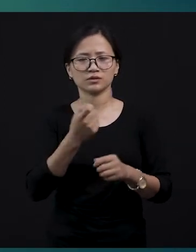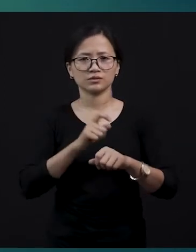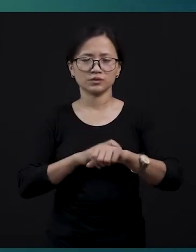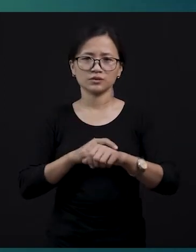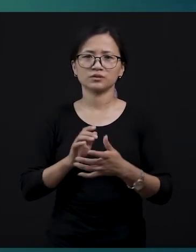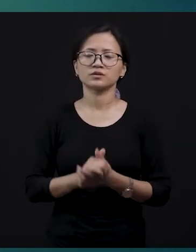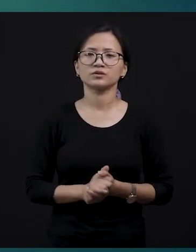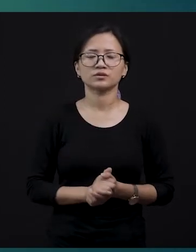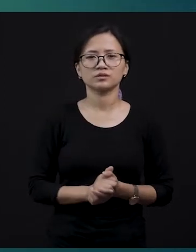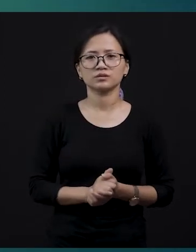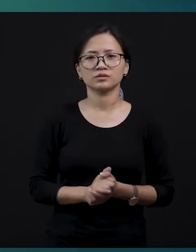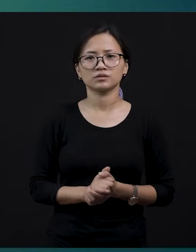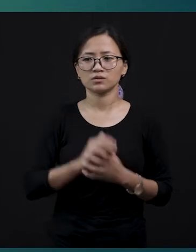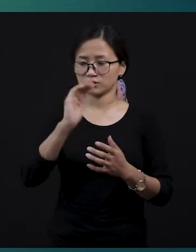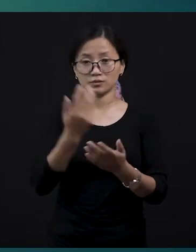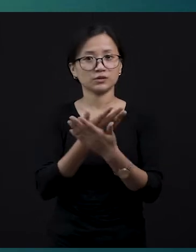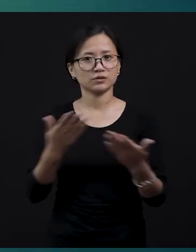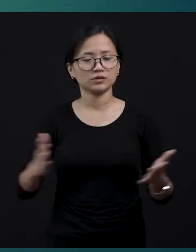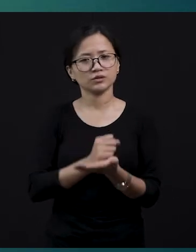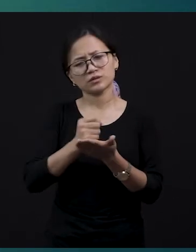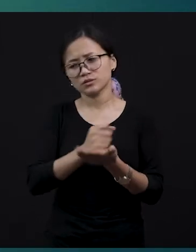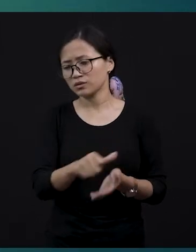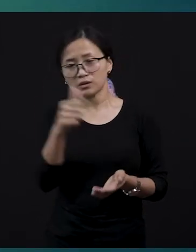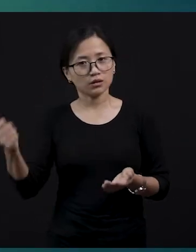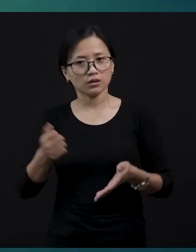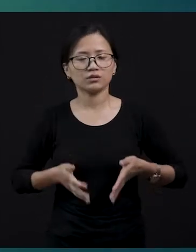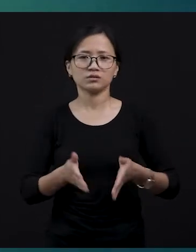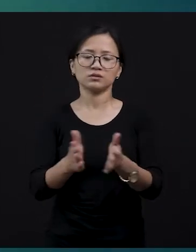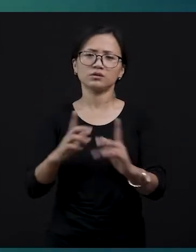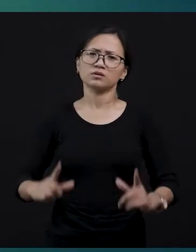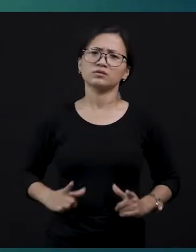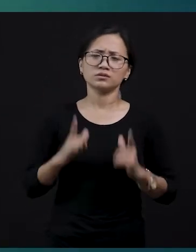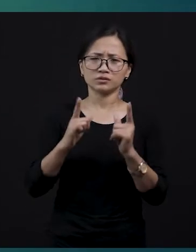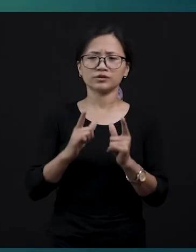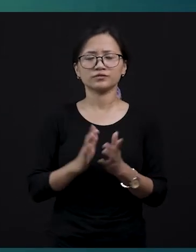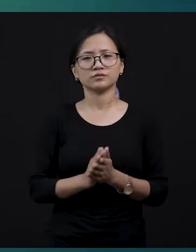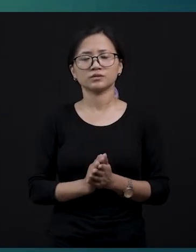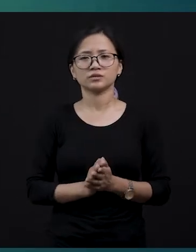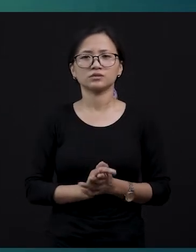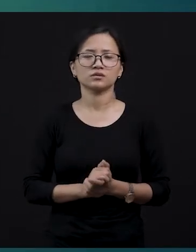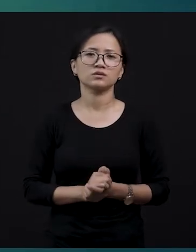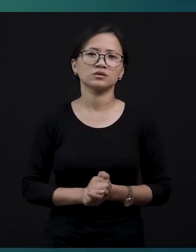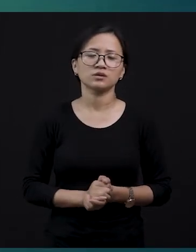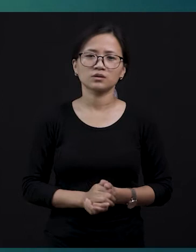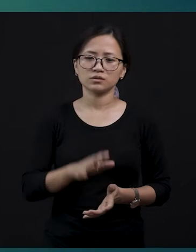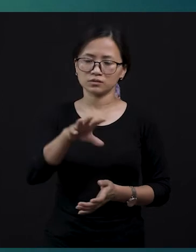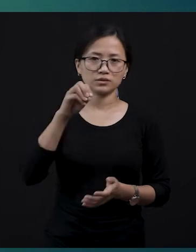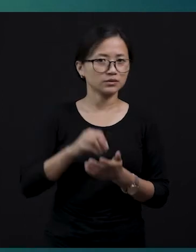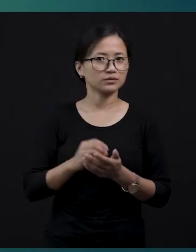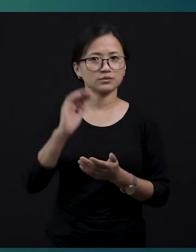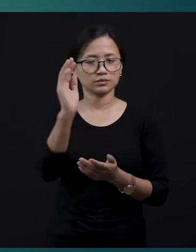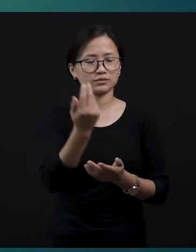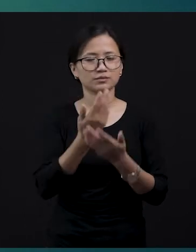try some other way. Maybe it will be easier for you. So that is a life lesson for us. It is not written in our book, but I just want to let you get